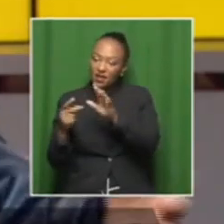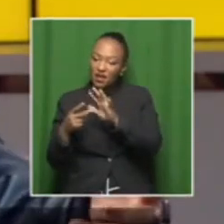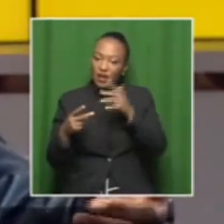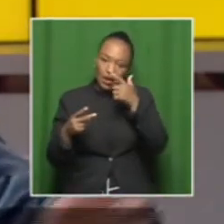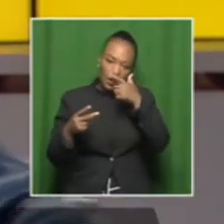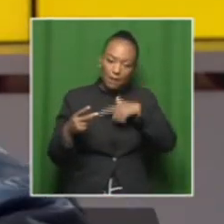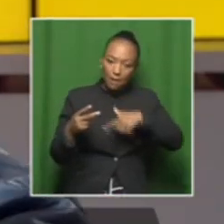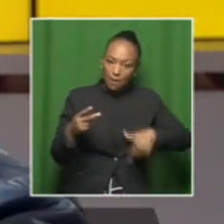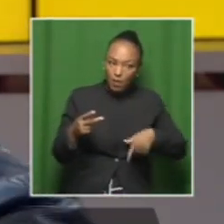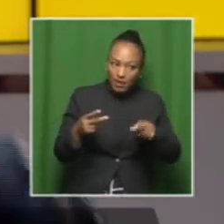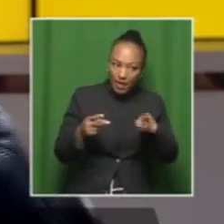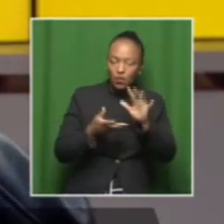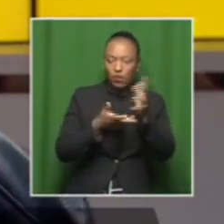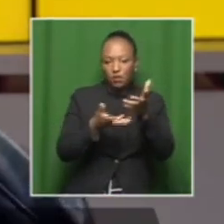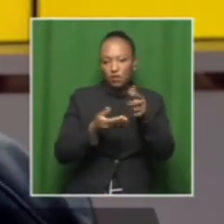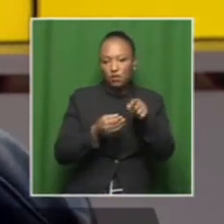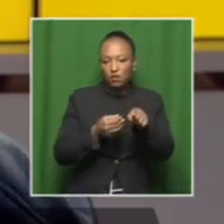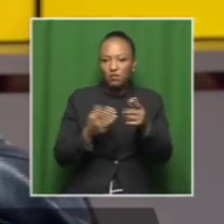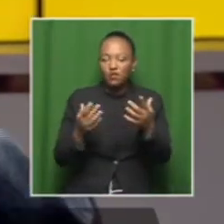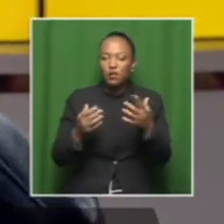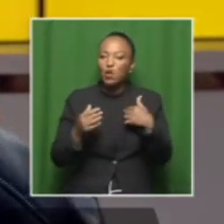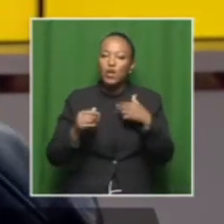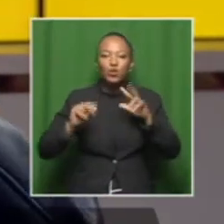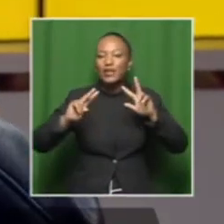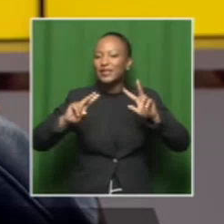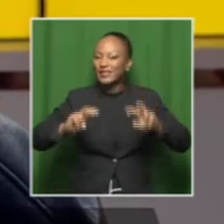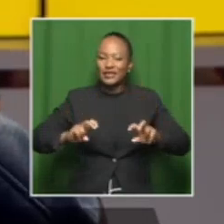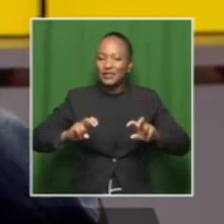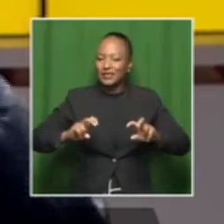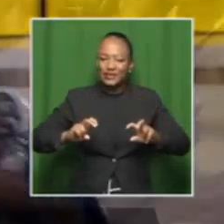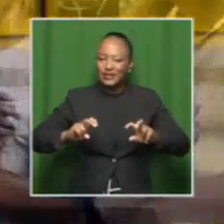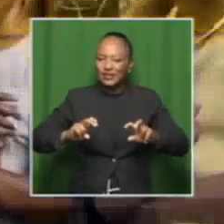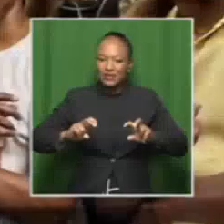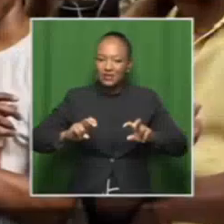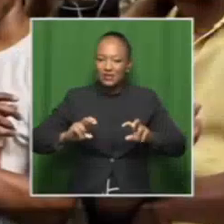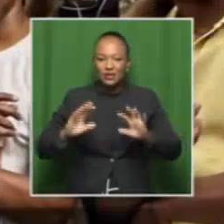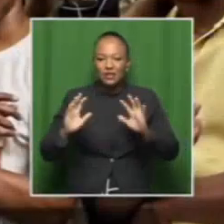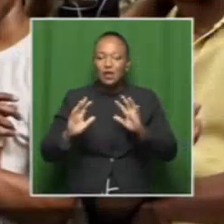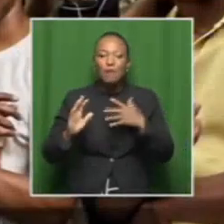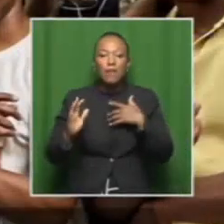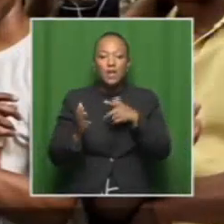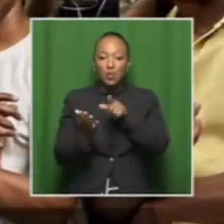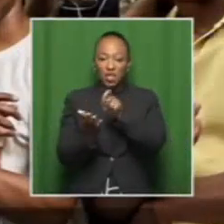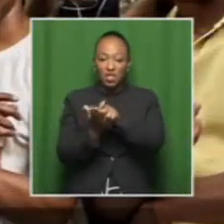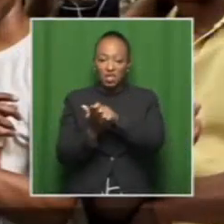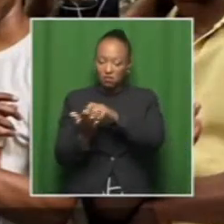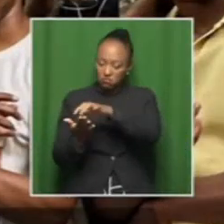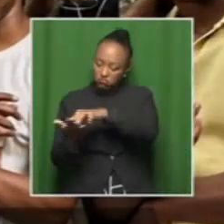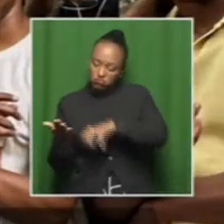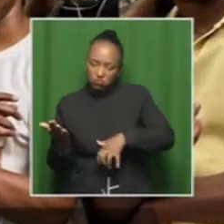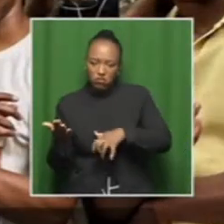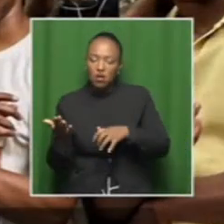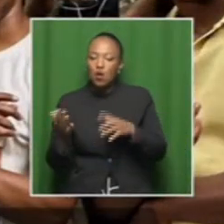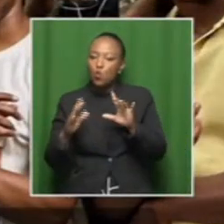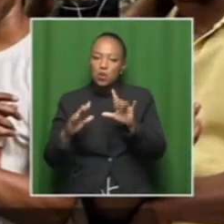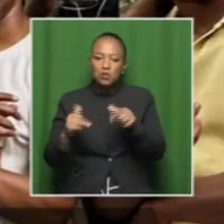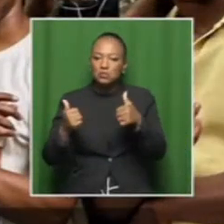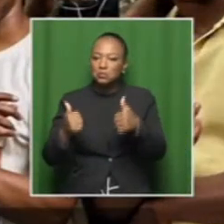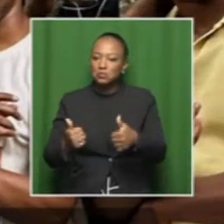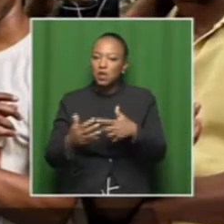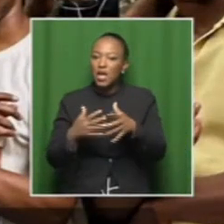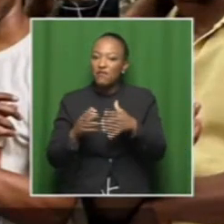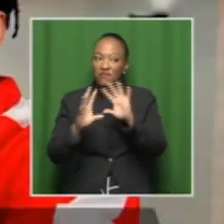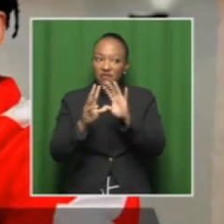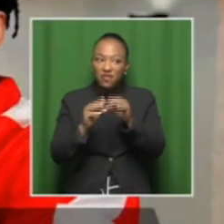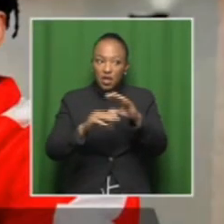We will talk about that. We don't do research. We literally, it's unscripted conversation. You know, we just sit and don't talk do what's no been research. on our faces